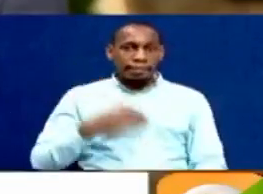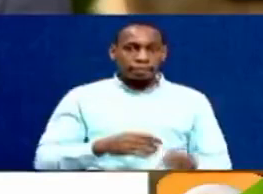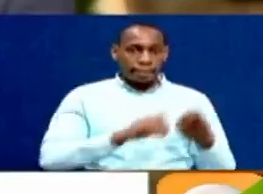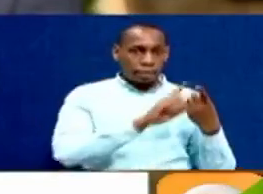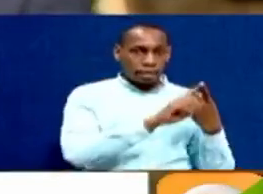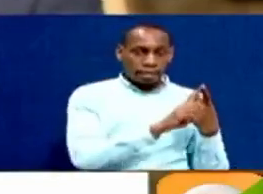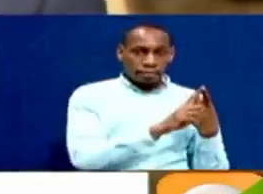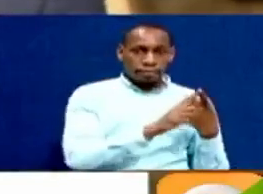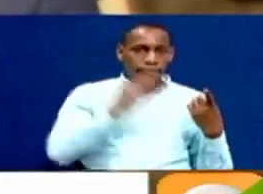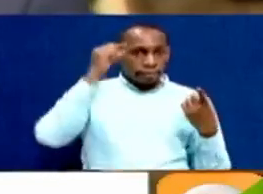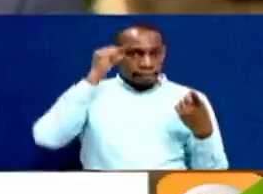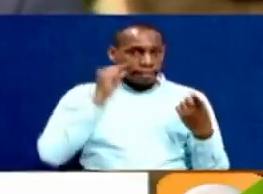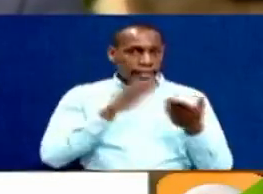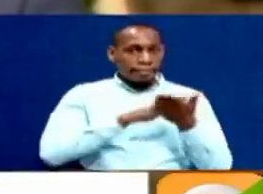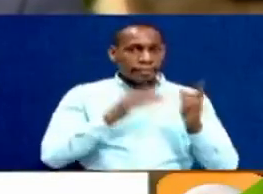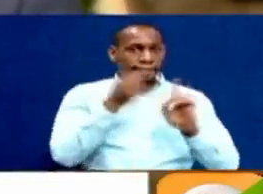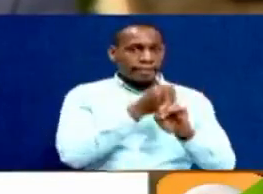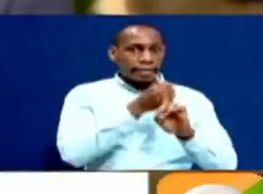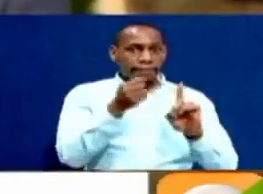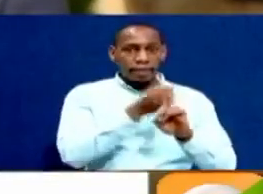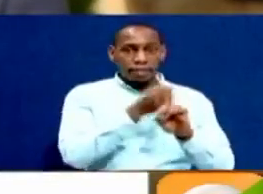as gender-based violence,